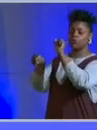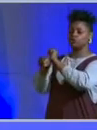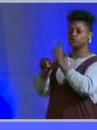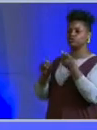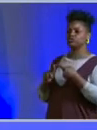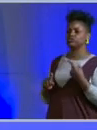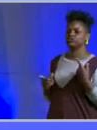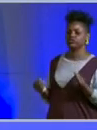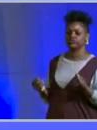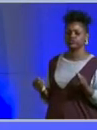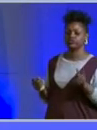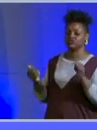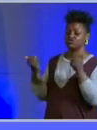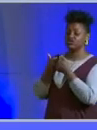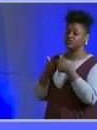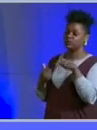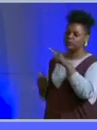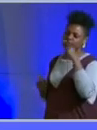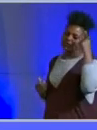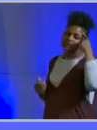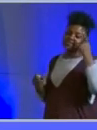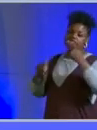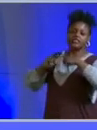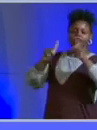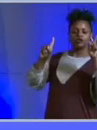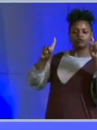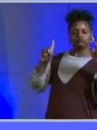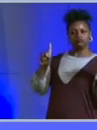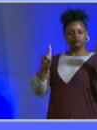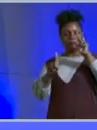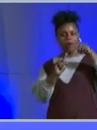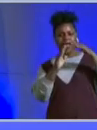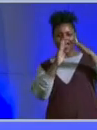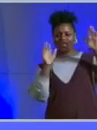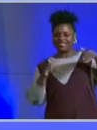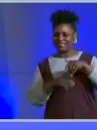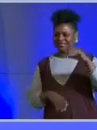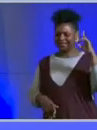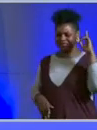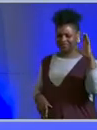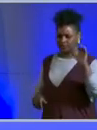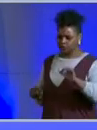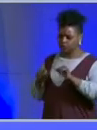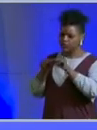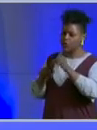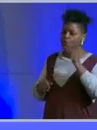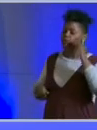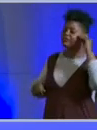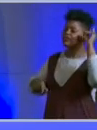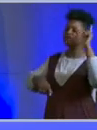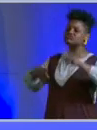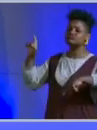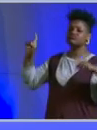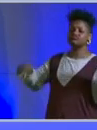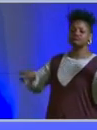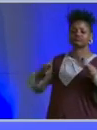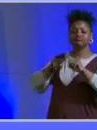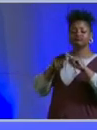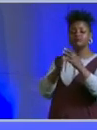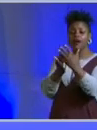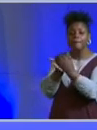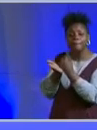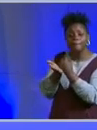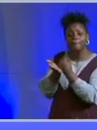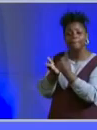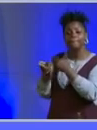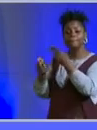think differently and more boldly about housing so that DC can continue to be a home to residents of all incomes. My name is Andrew Trueblood.